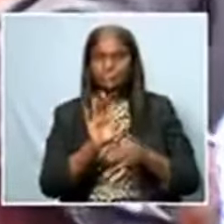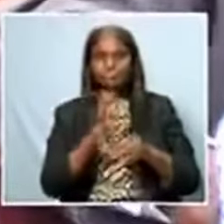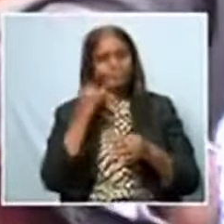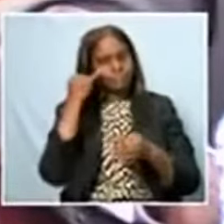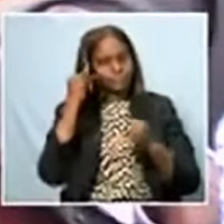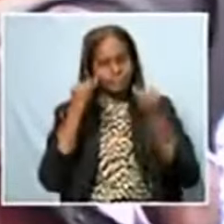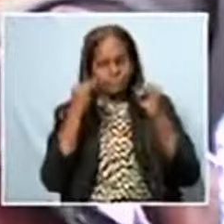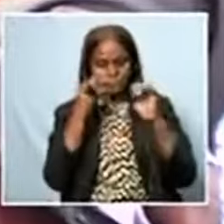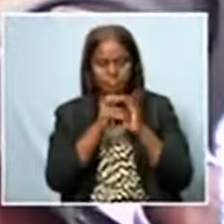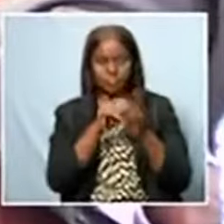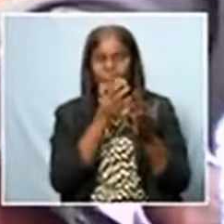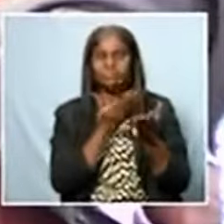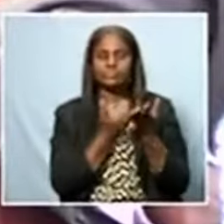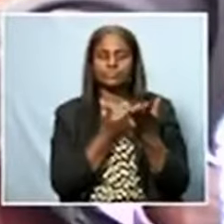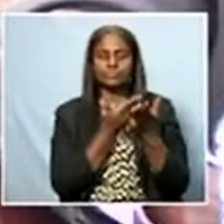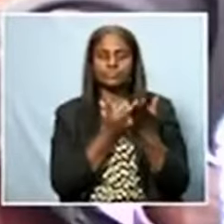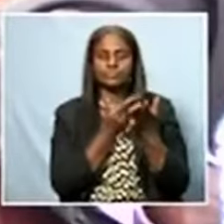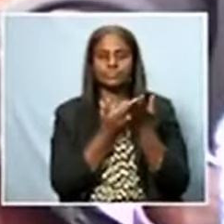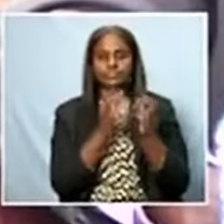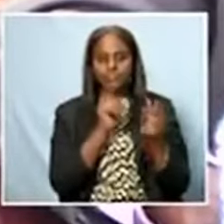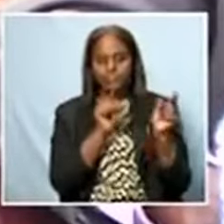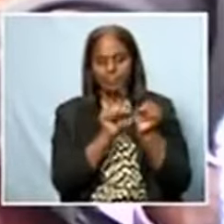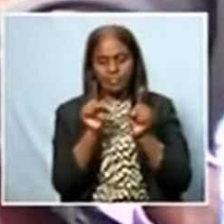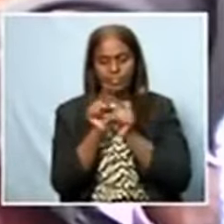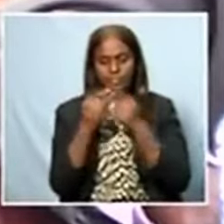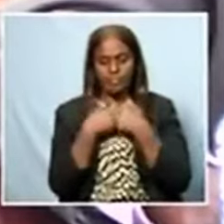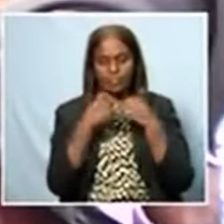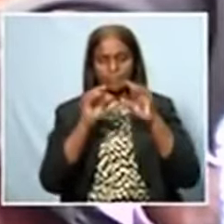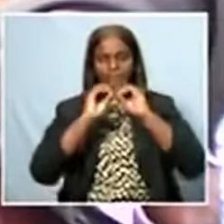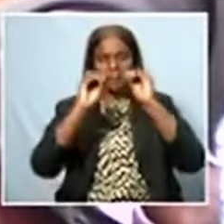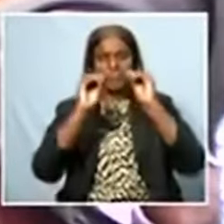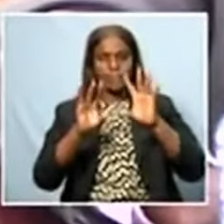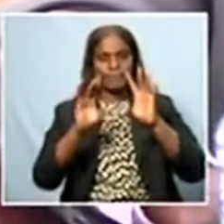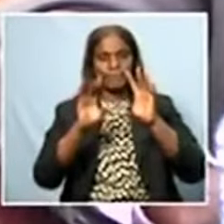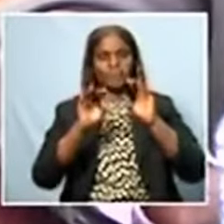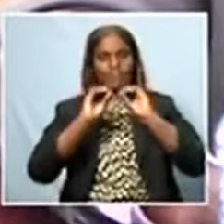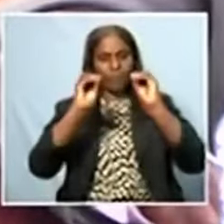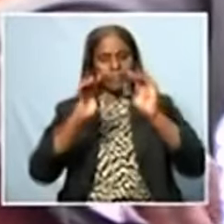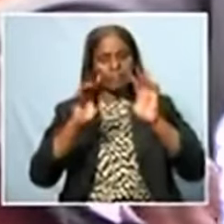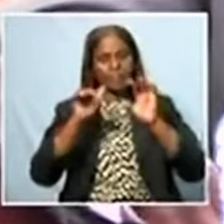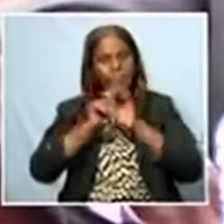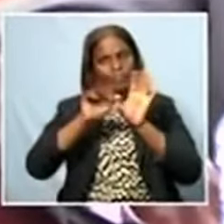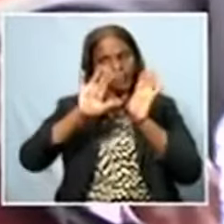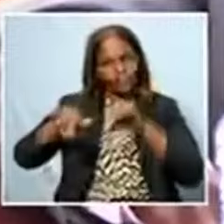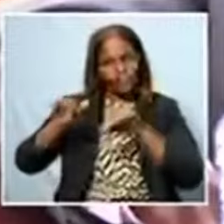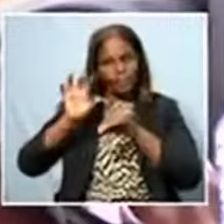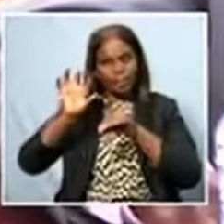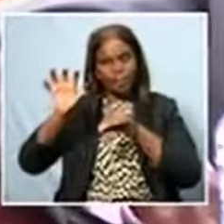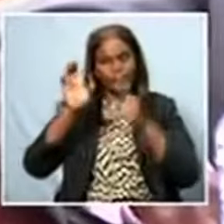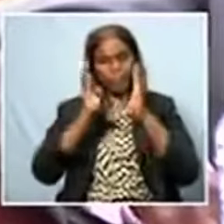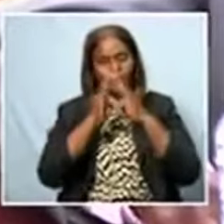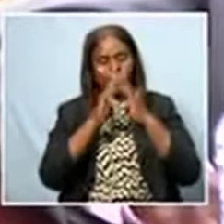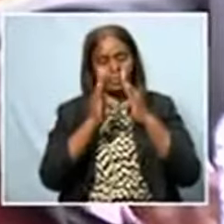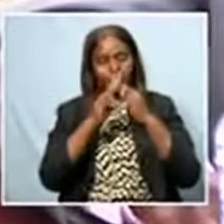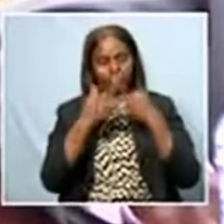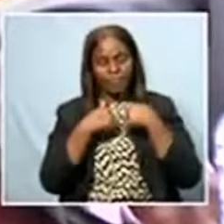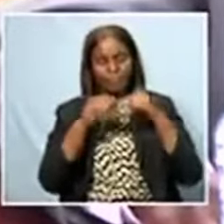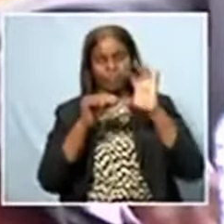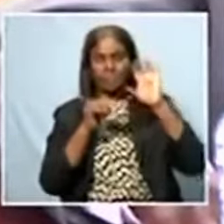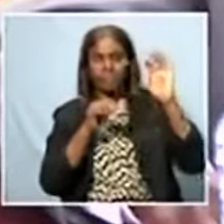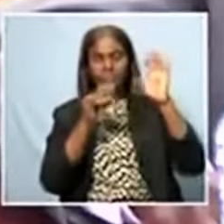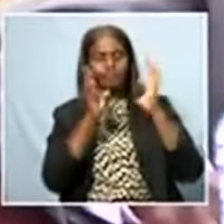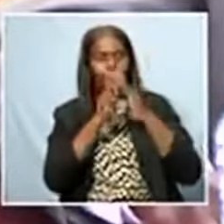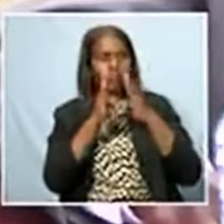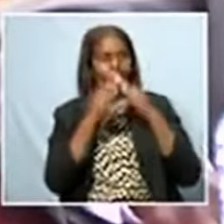inputs into the, and then we also had teachers. Teachers, we made them in the provincial meetings. We had provincial meetings